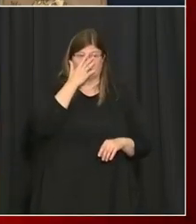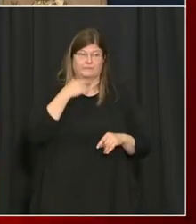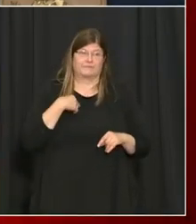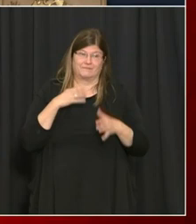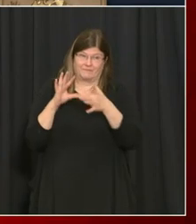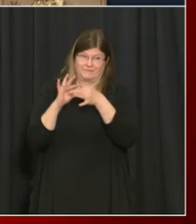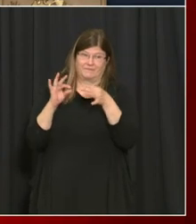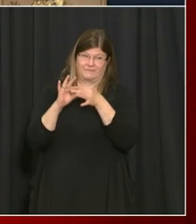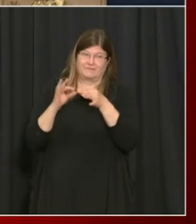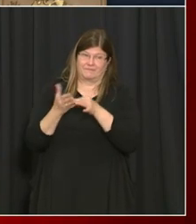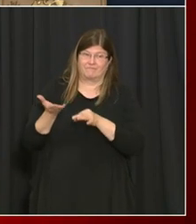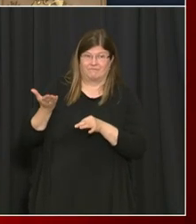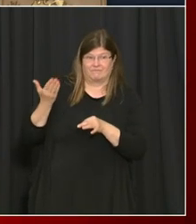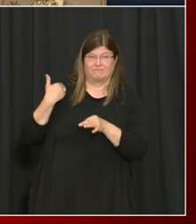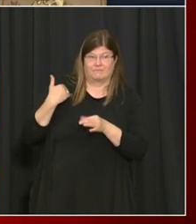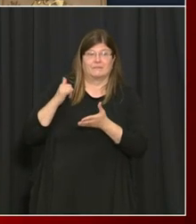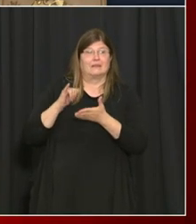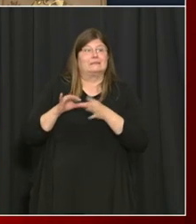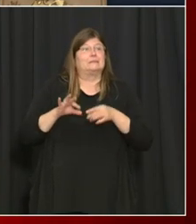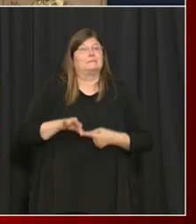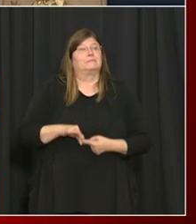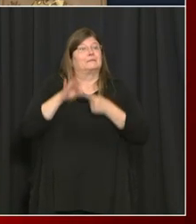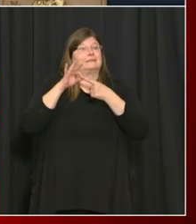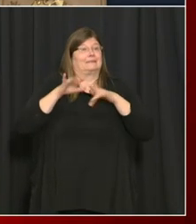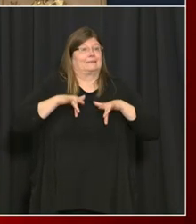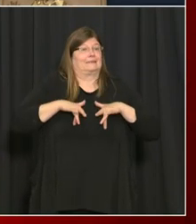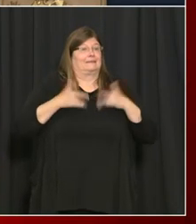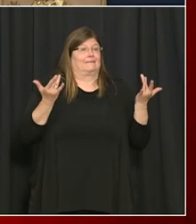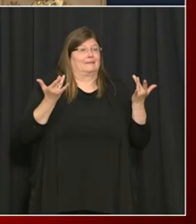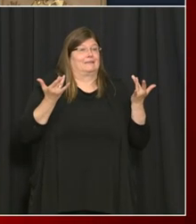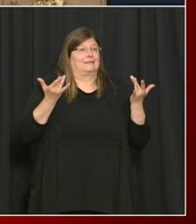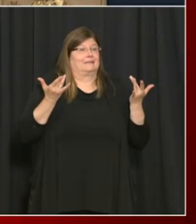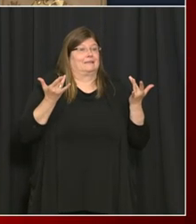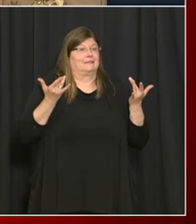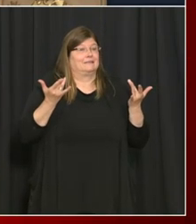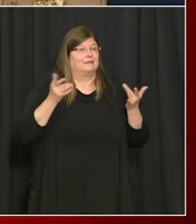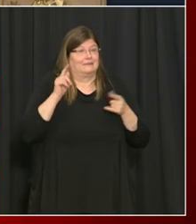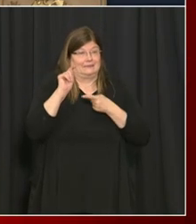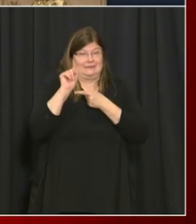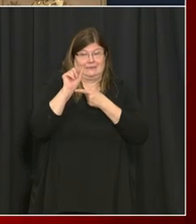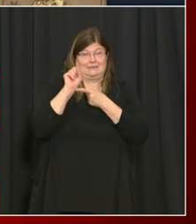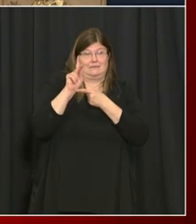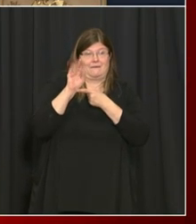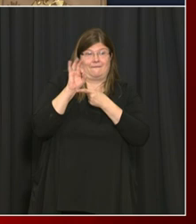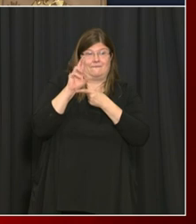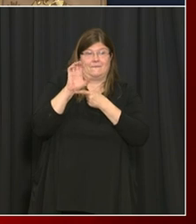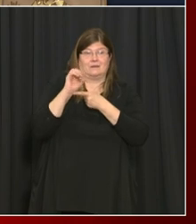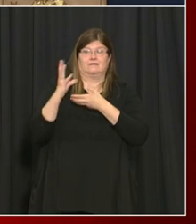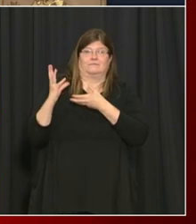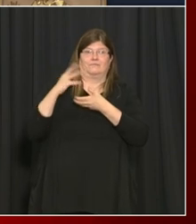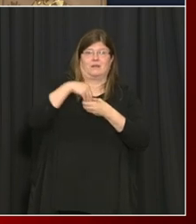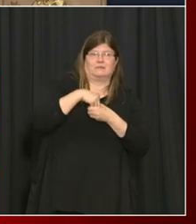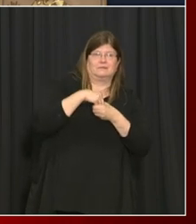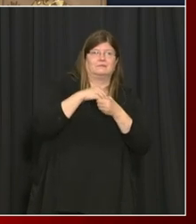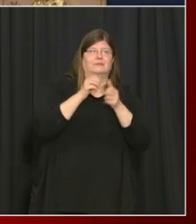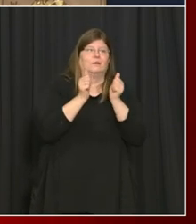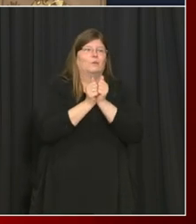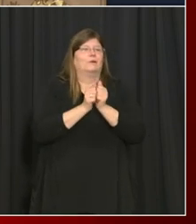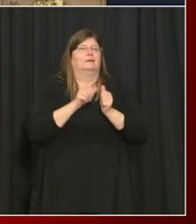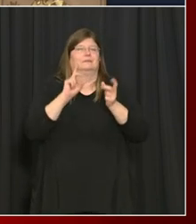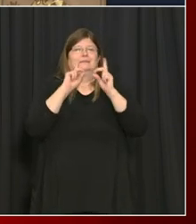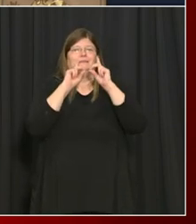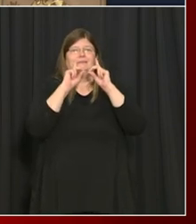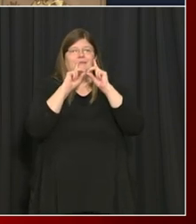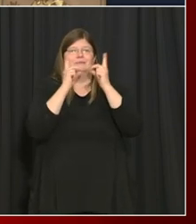the special events task force, which includes our DDOT, public safety agencies, to